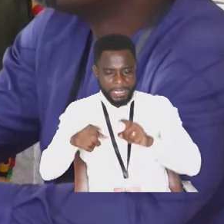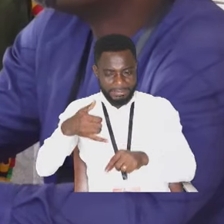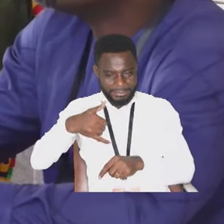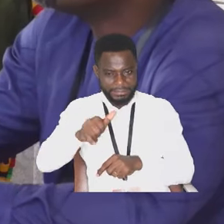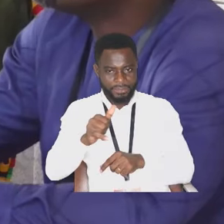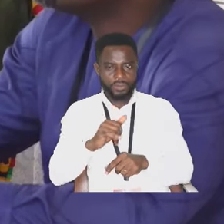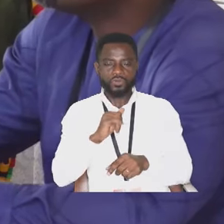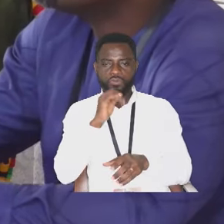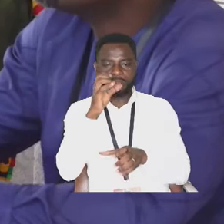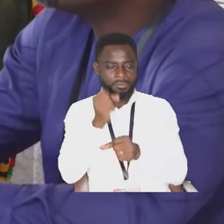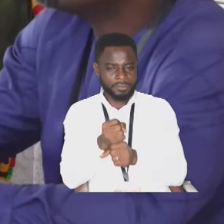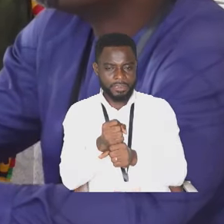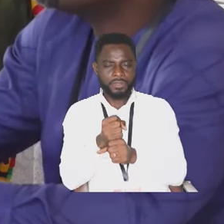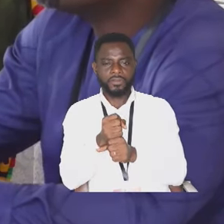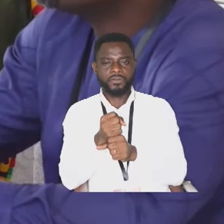achieved Reformation manners.